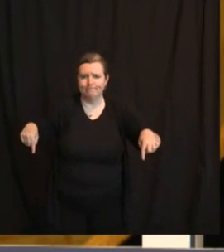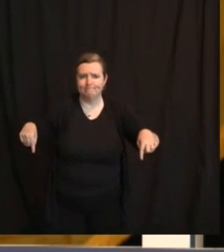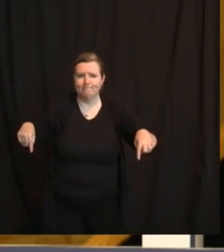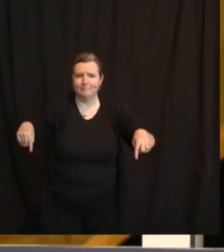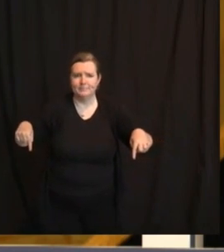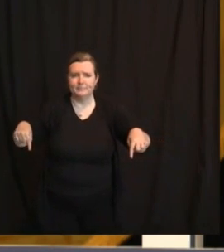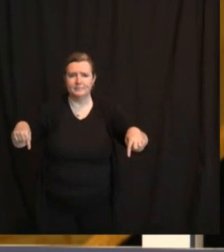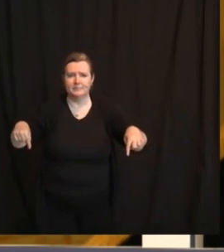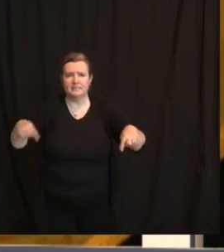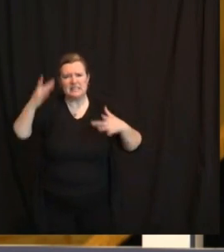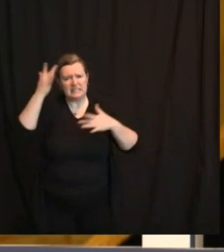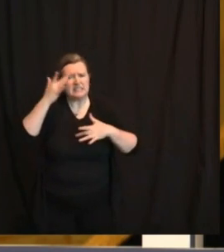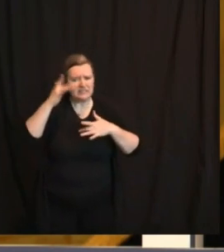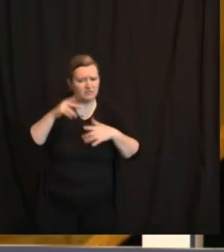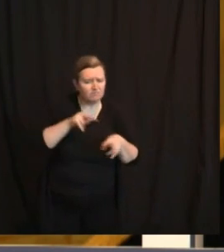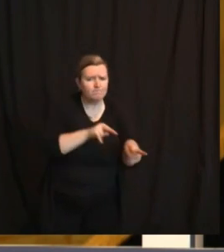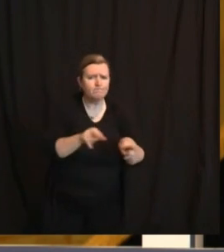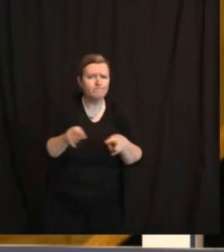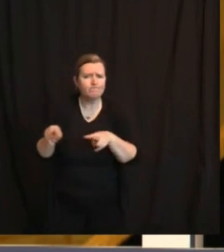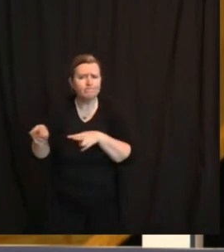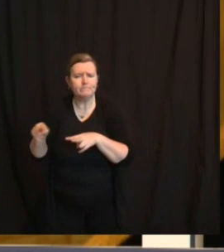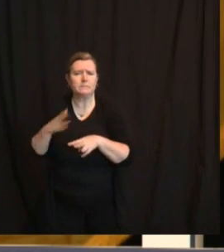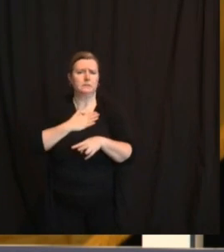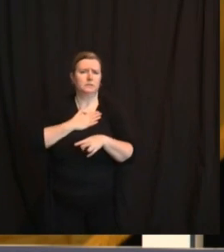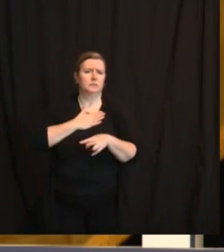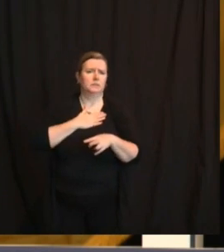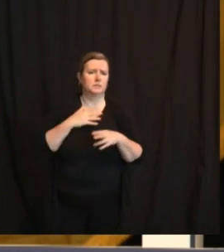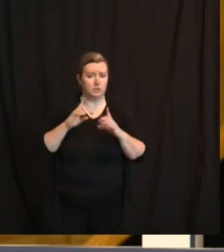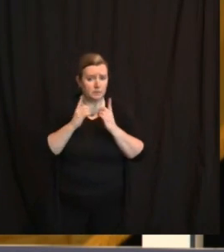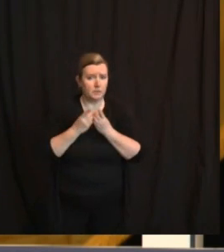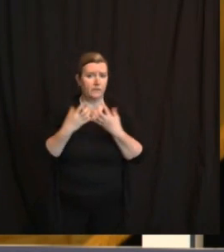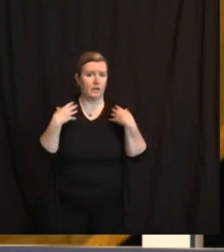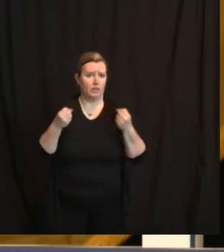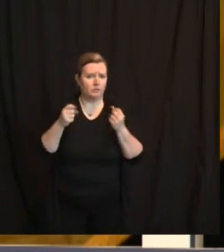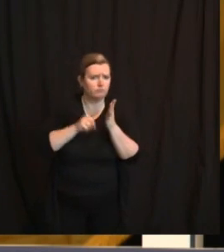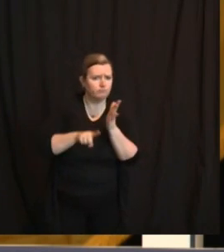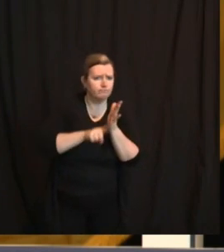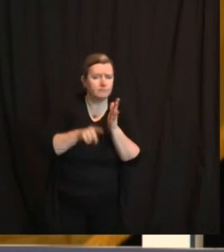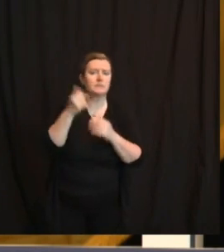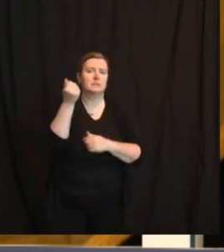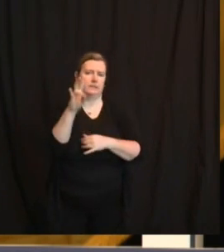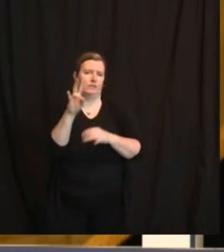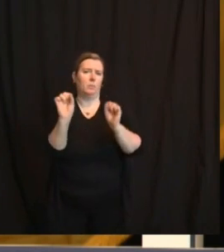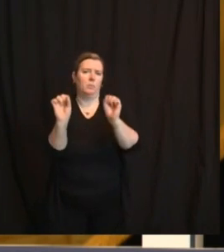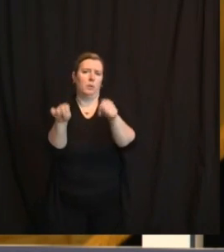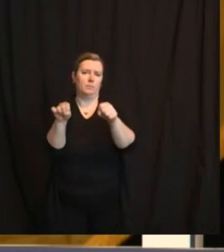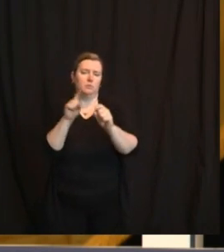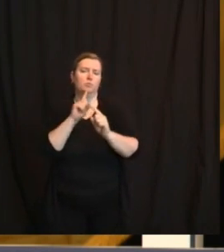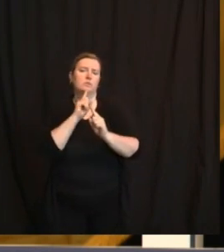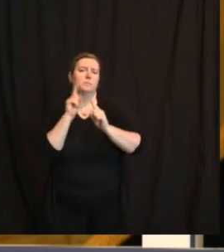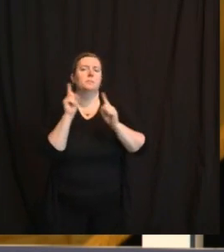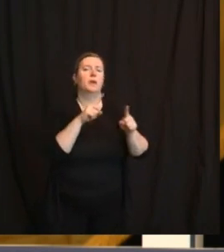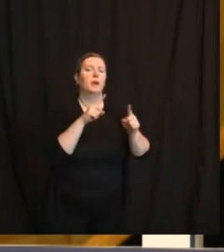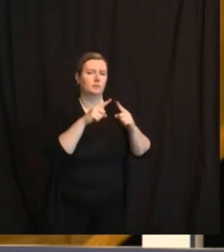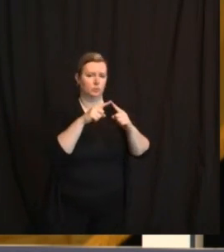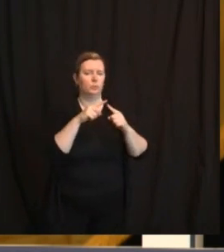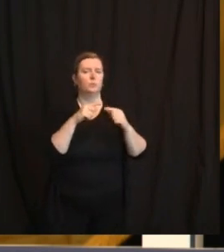providers. The department is investigating 17 possible reports of this